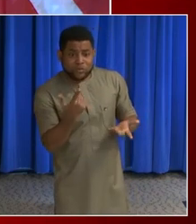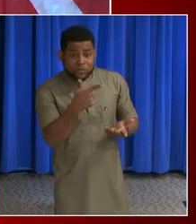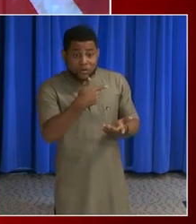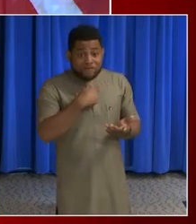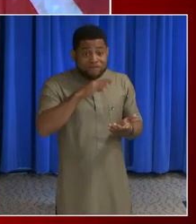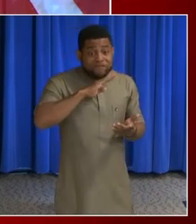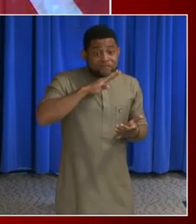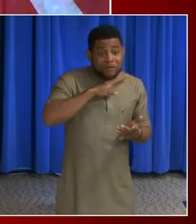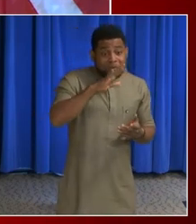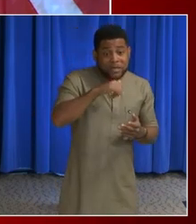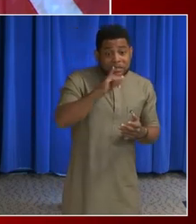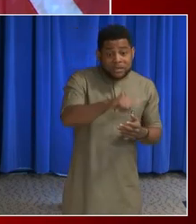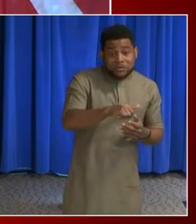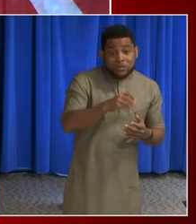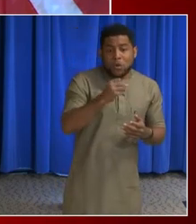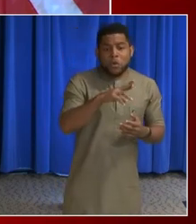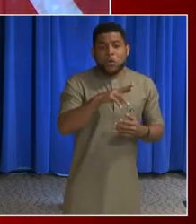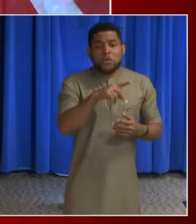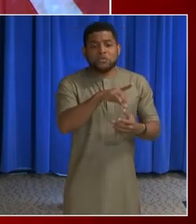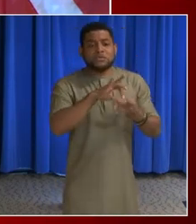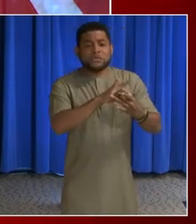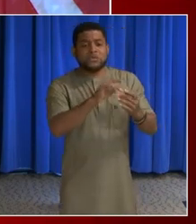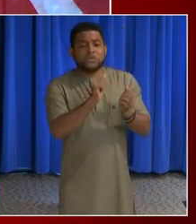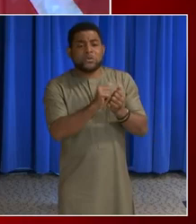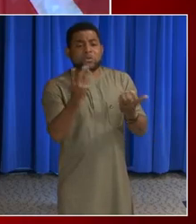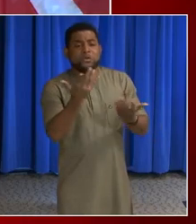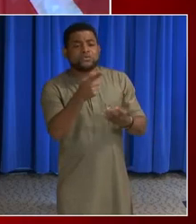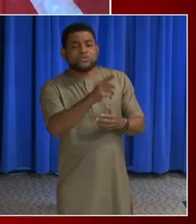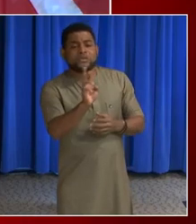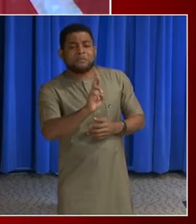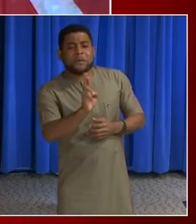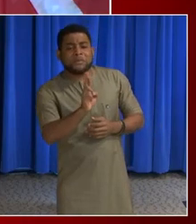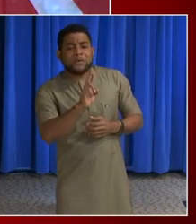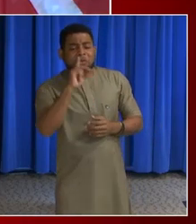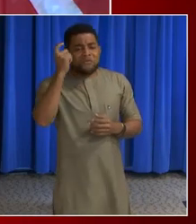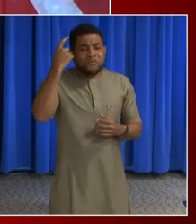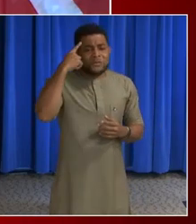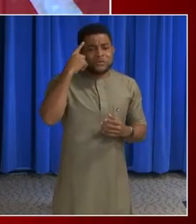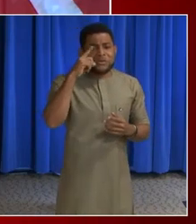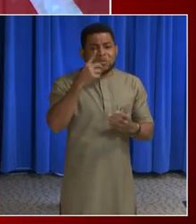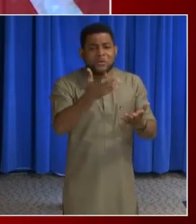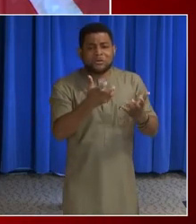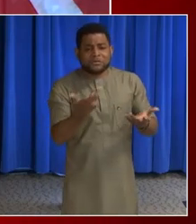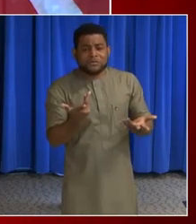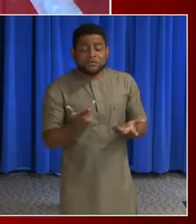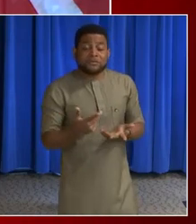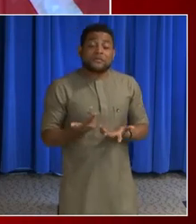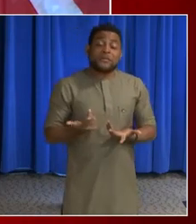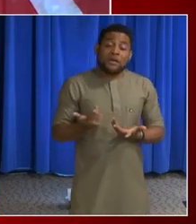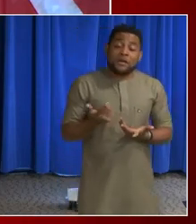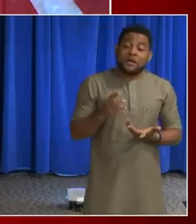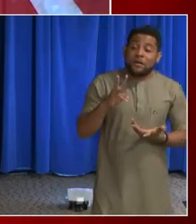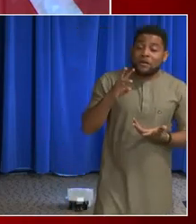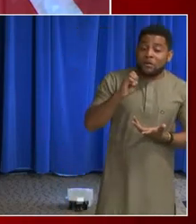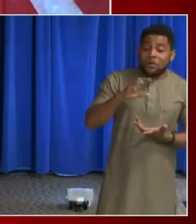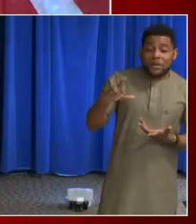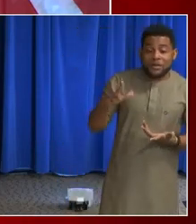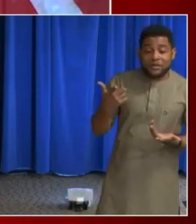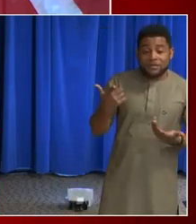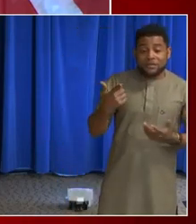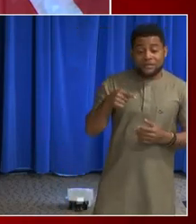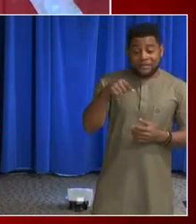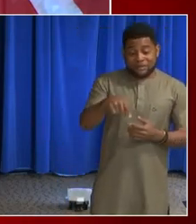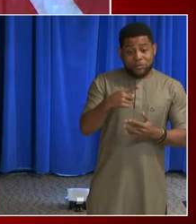give any credence to what the Republican governors have been arguing? Well, this is what I know,